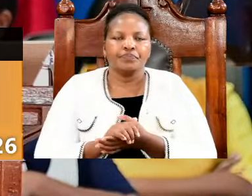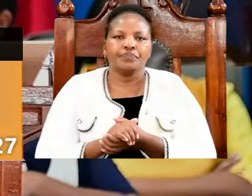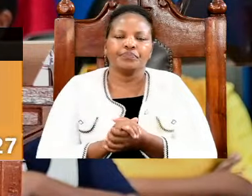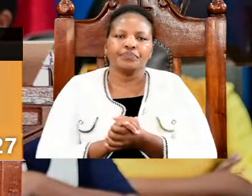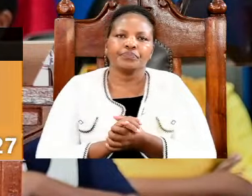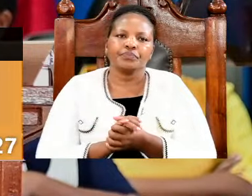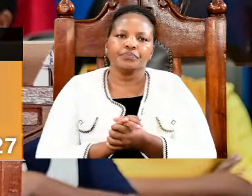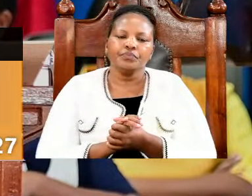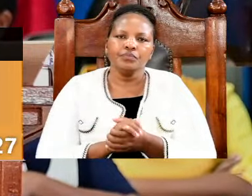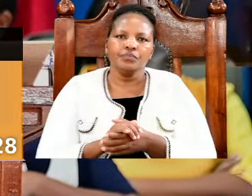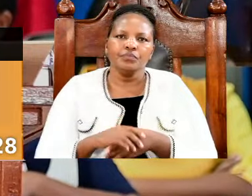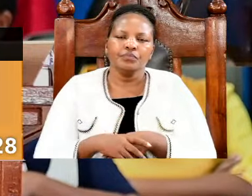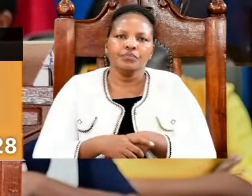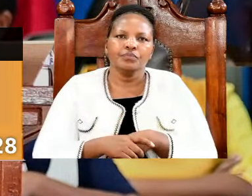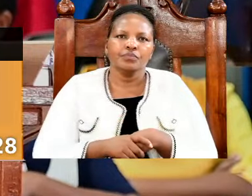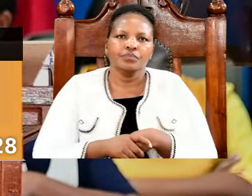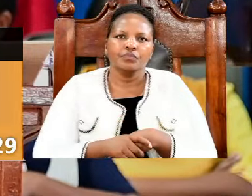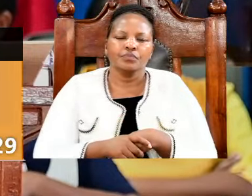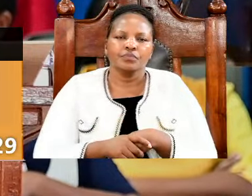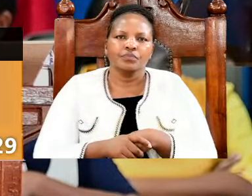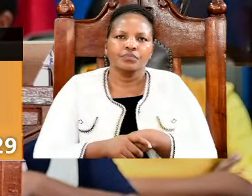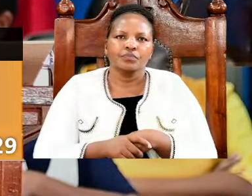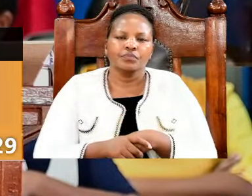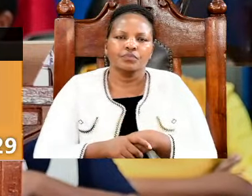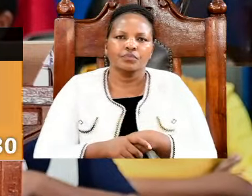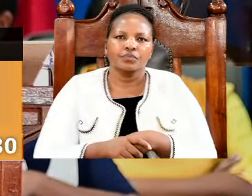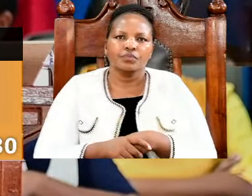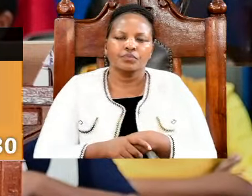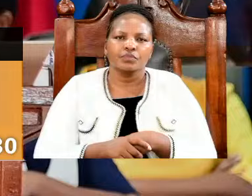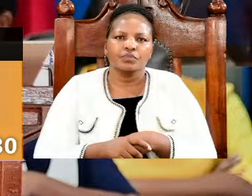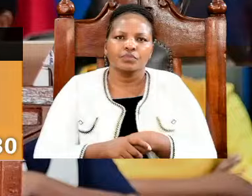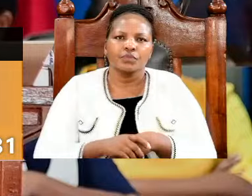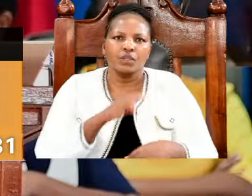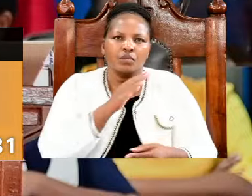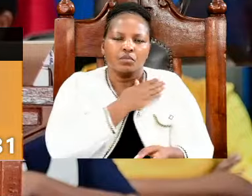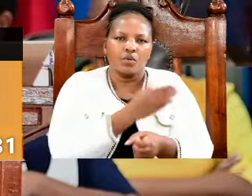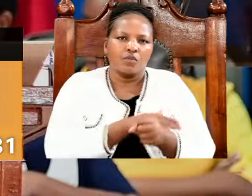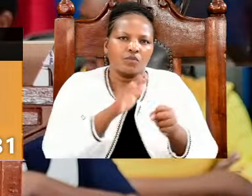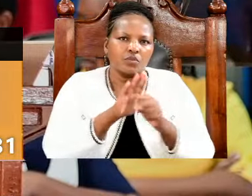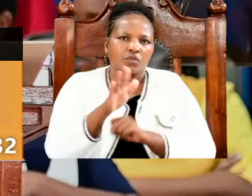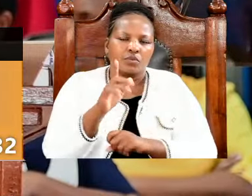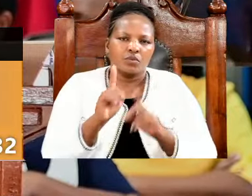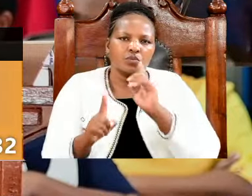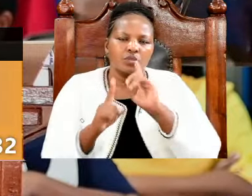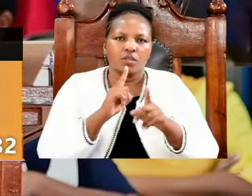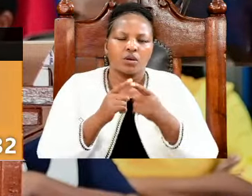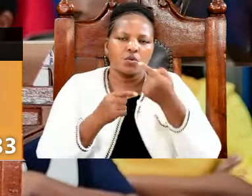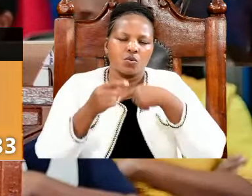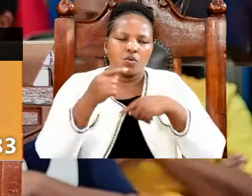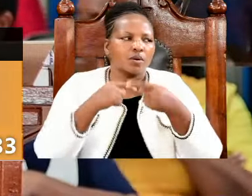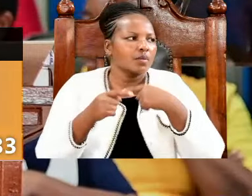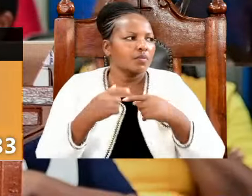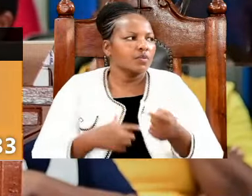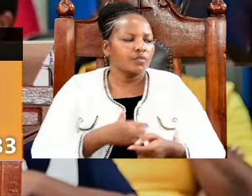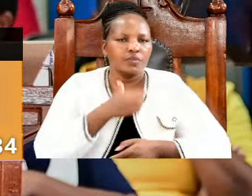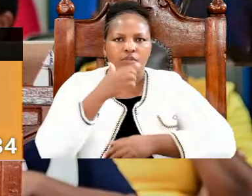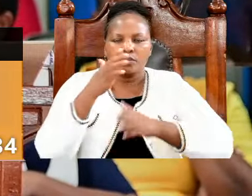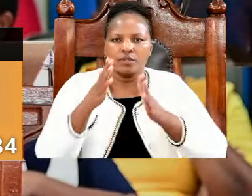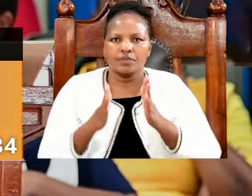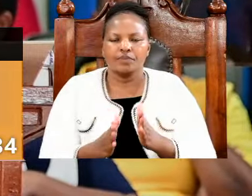meaningful relationships. They have been graced by a powerful speaker, Miss Maria